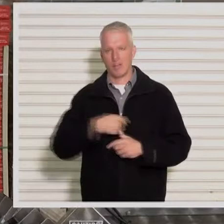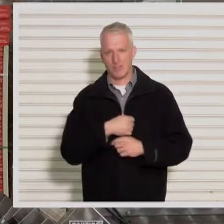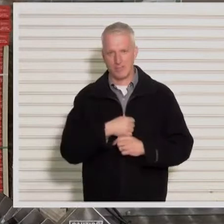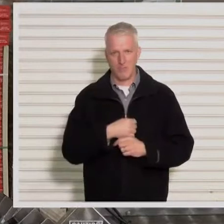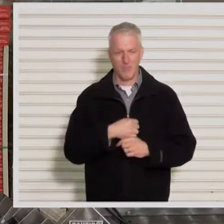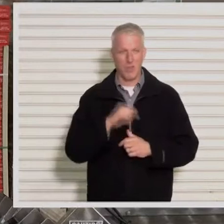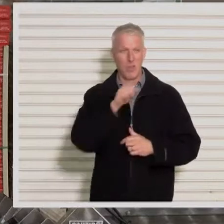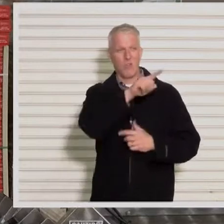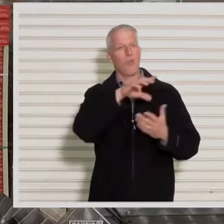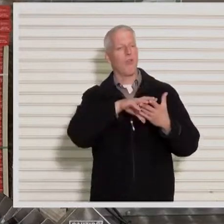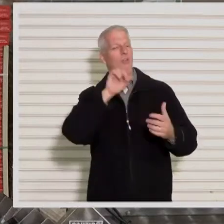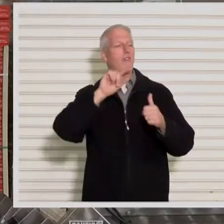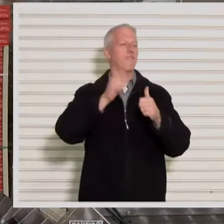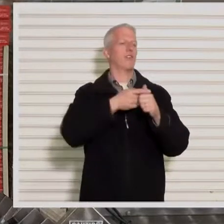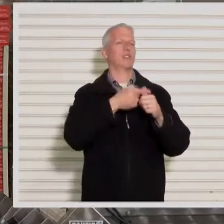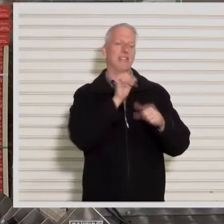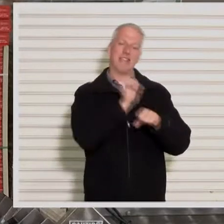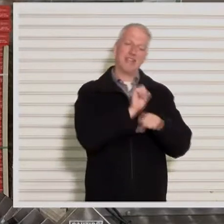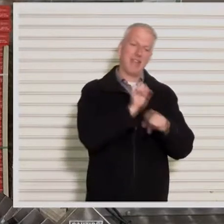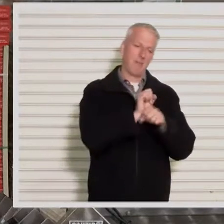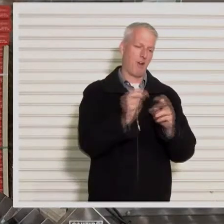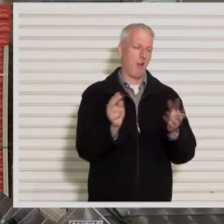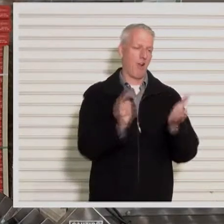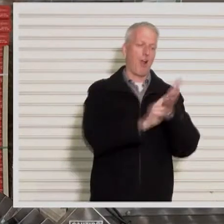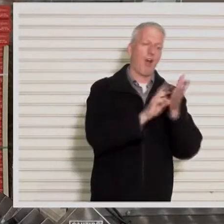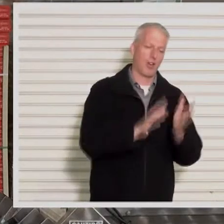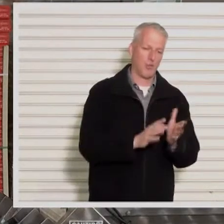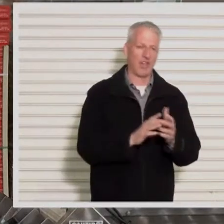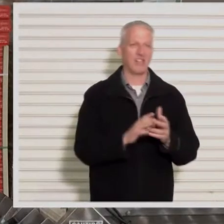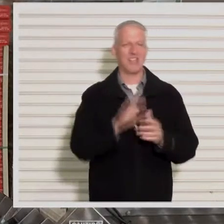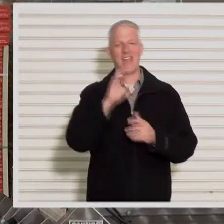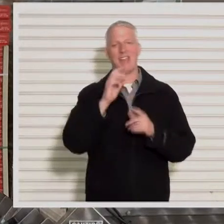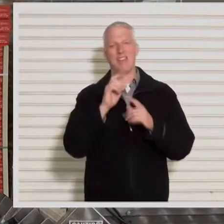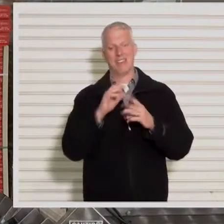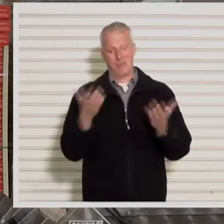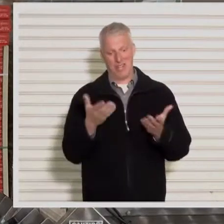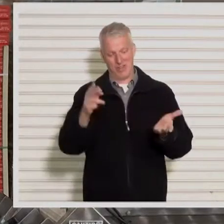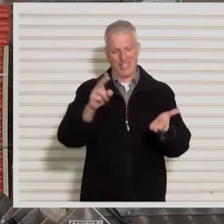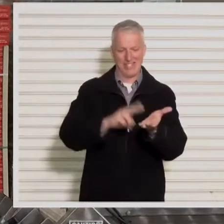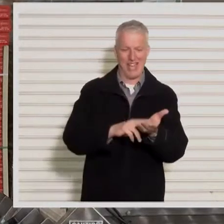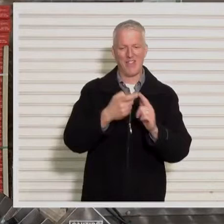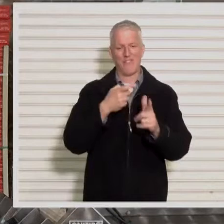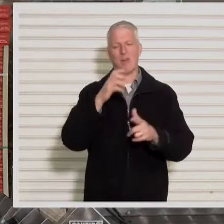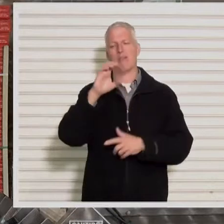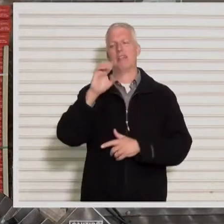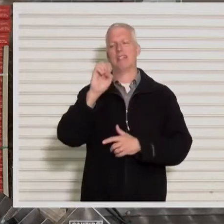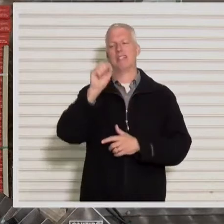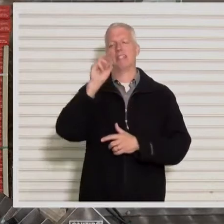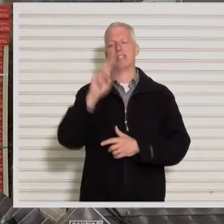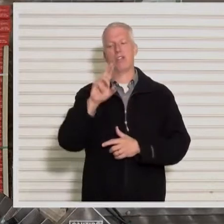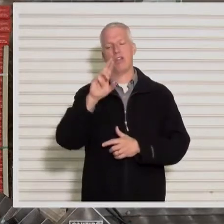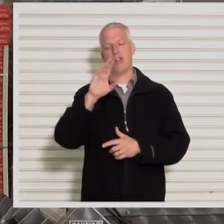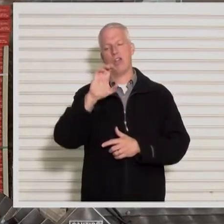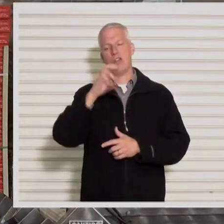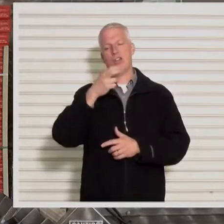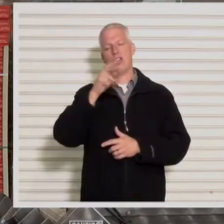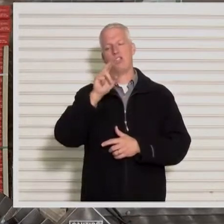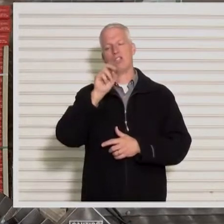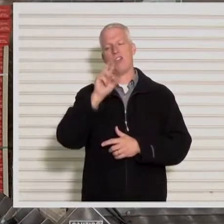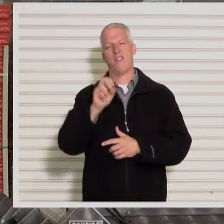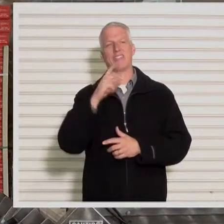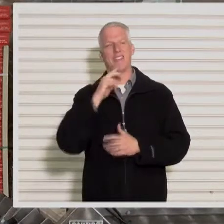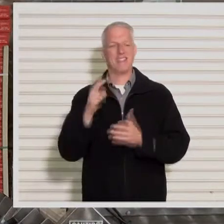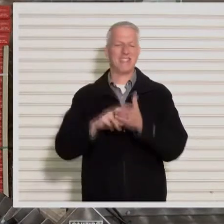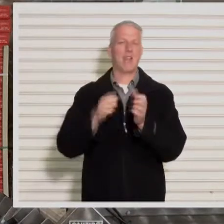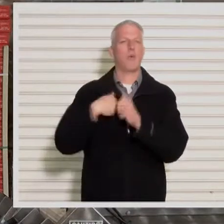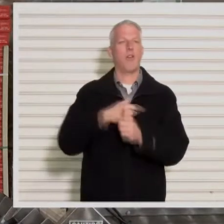the first labor contracts for grapes with Cesar Chavez were signed here, and some of the first organized efforts with our Filipino brothers